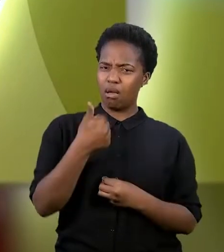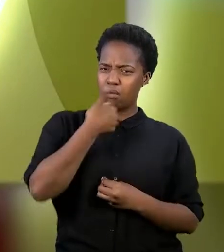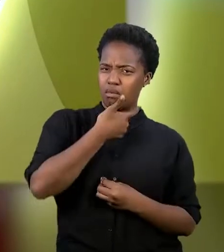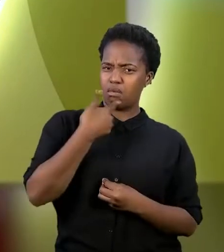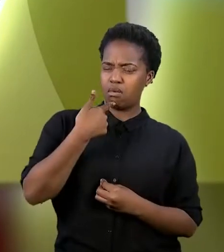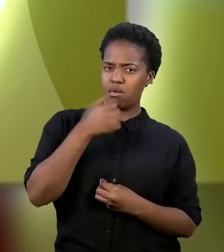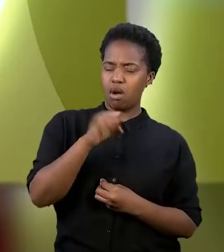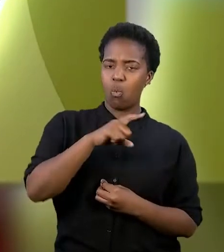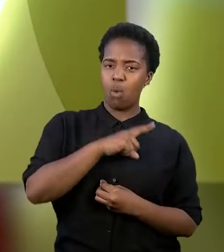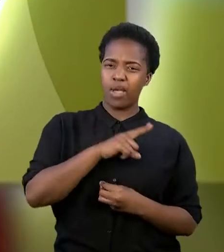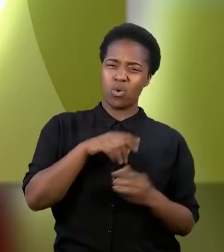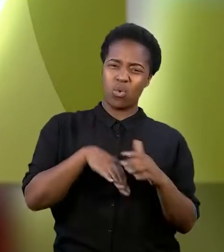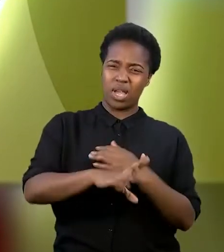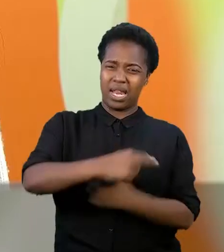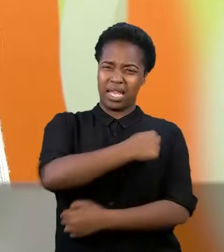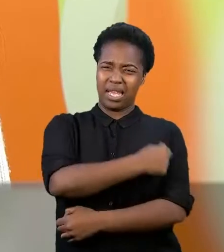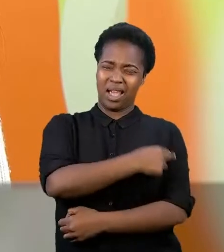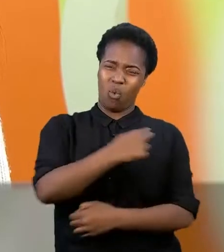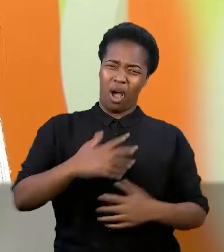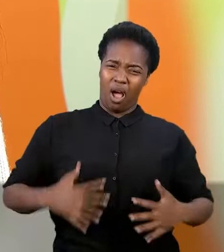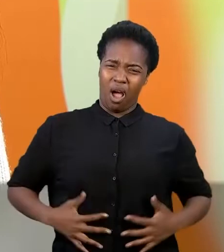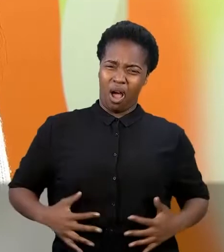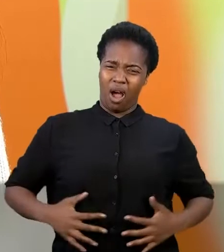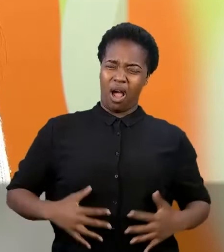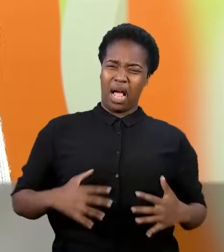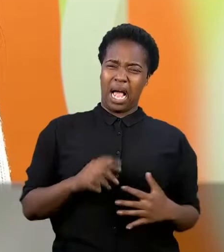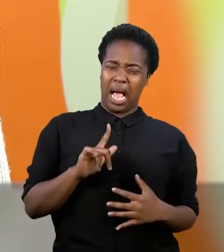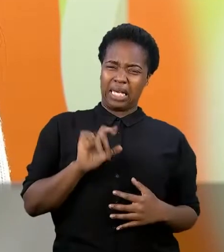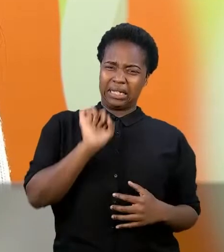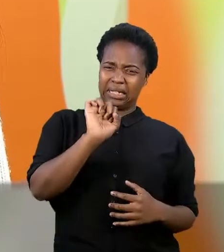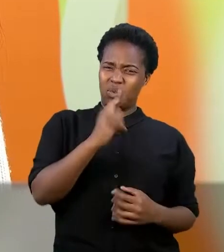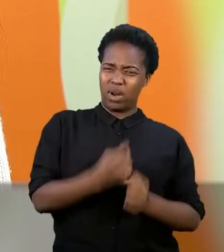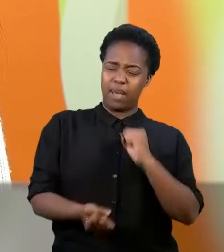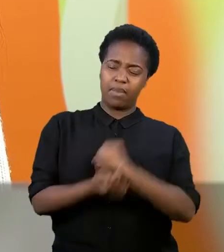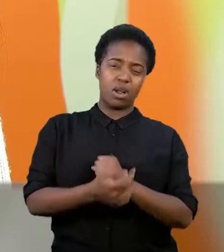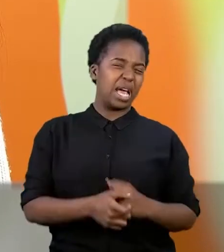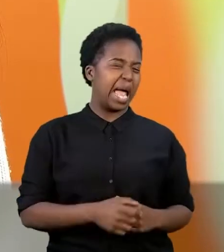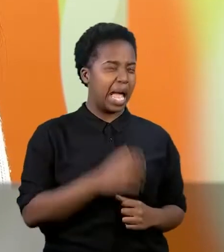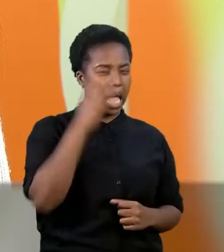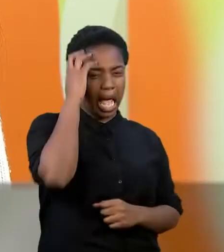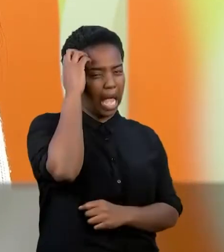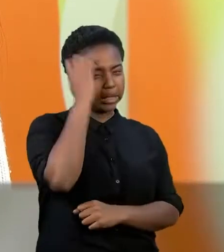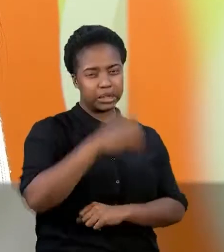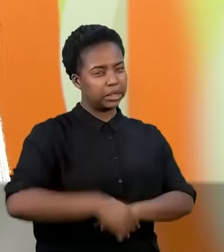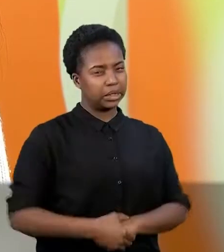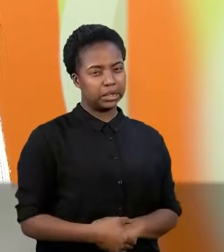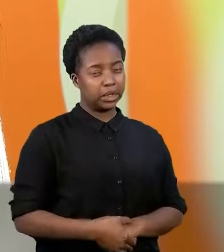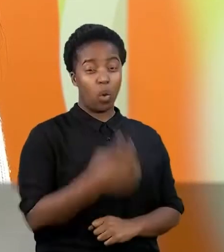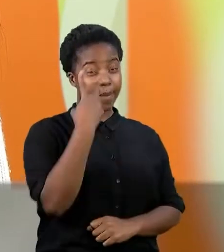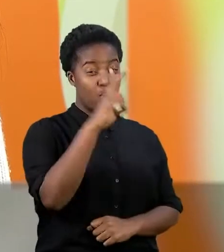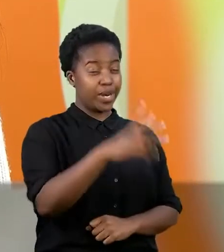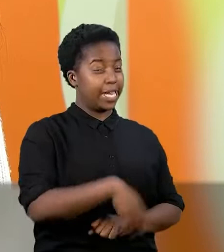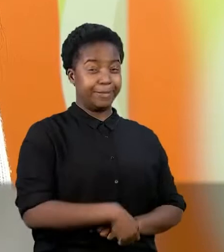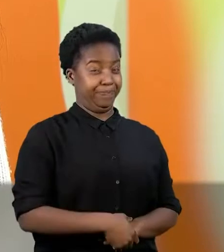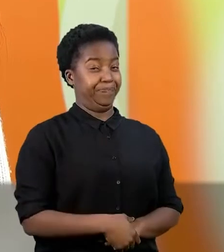wena recently kore o le wa kena spetlele ka bakala di lungs tsa hao kopa o kore hlalosetse hore ho etsa la mo eish wa bona